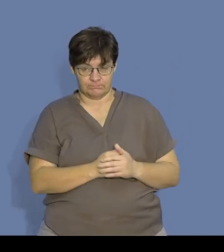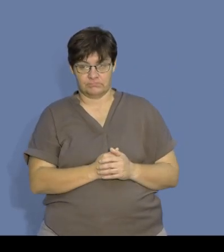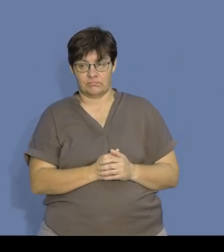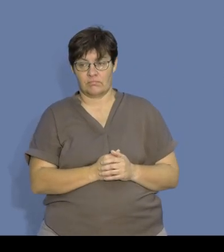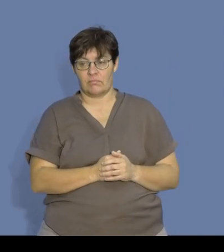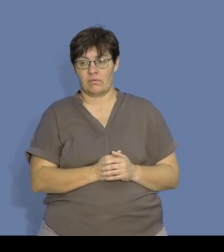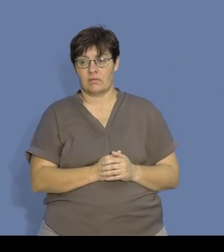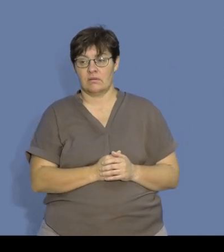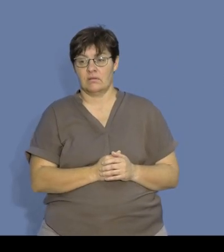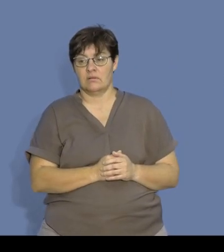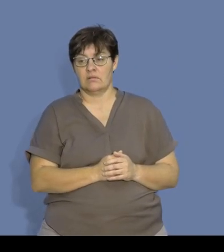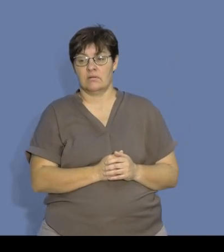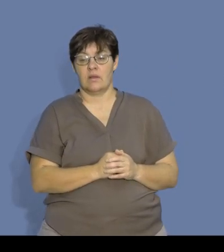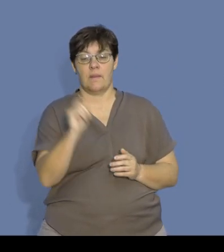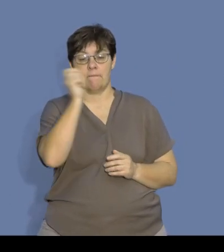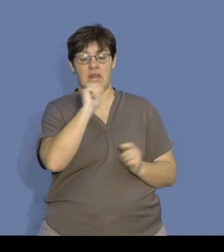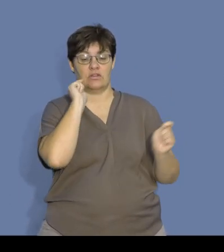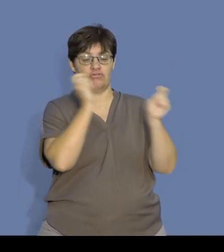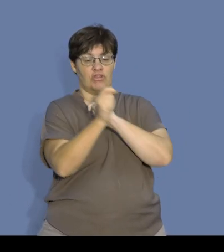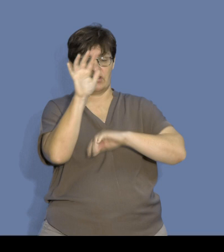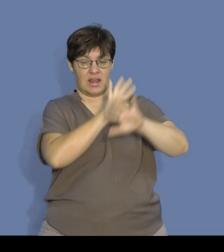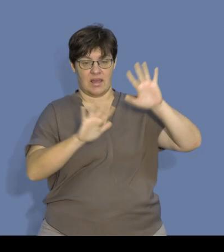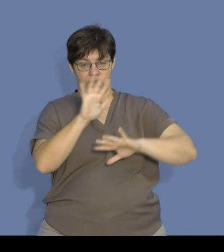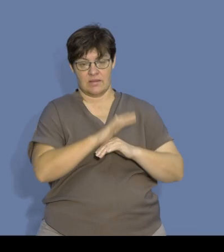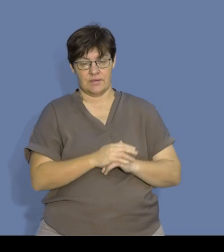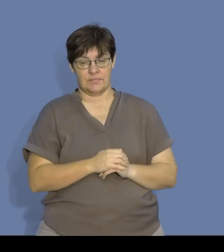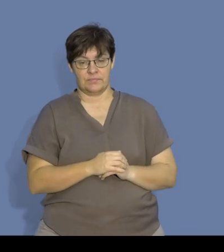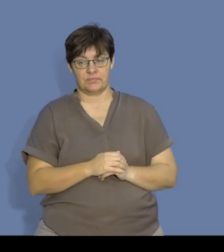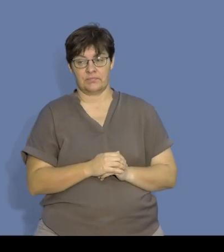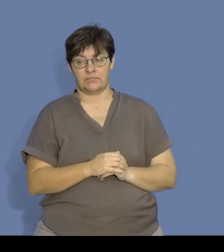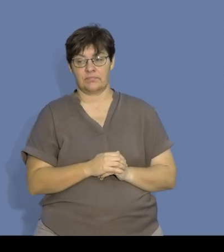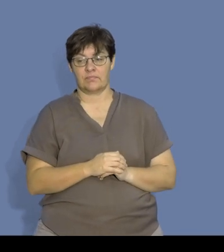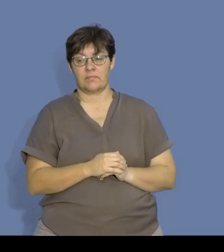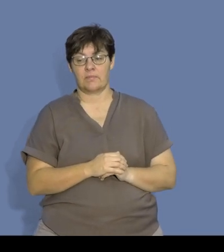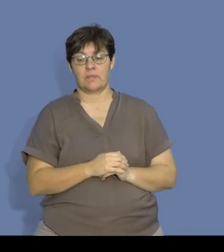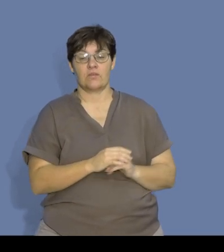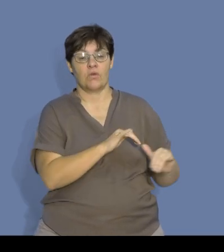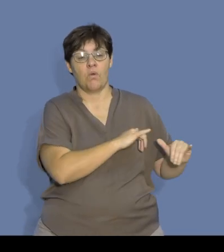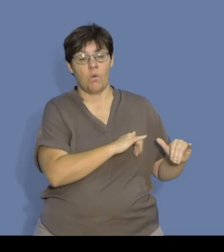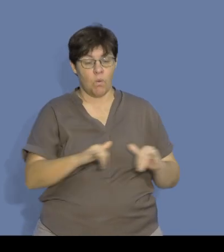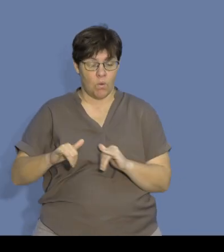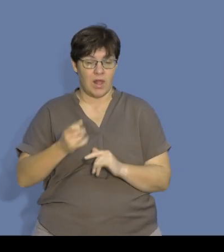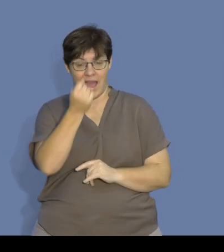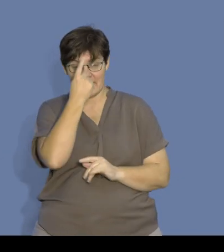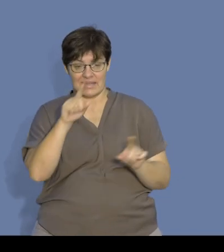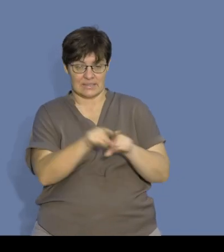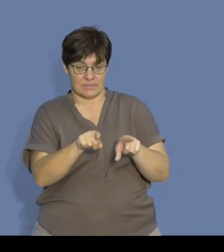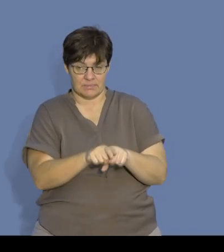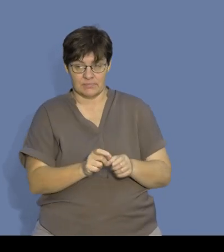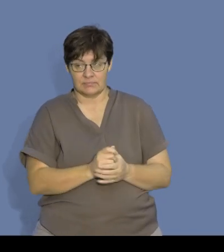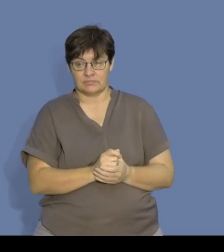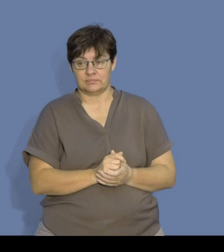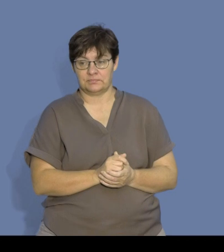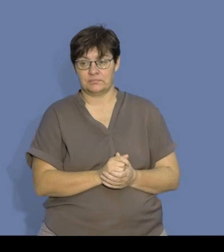this in, and what I'm going to do is I'm going to quickly change the color of my pen just to make sure that we are all